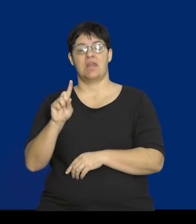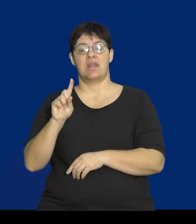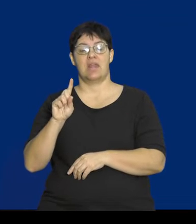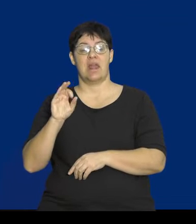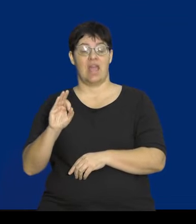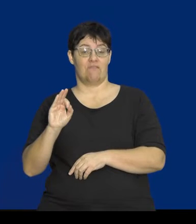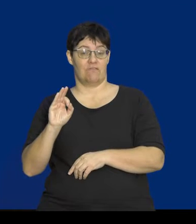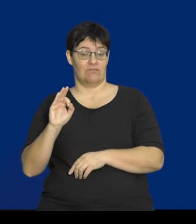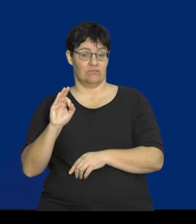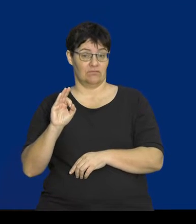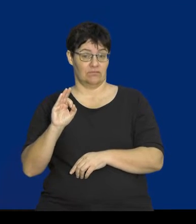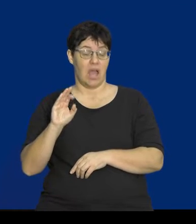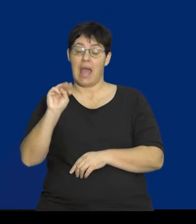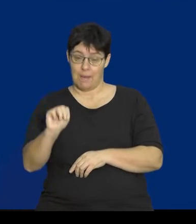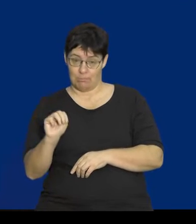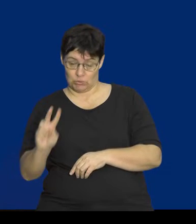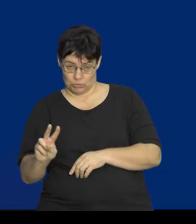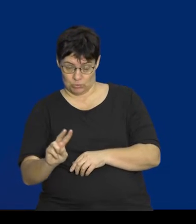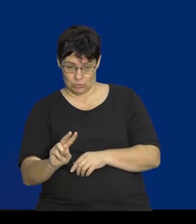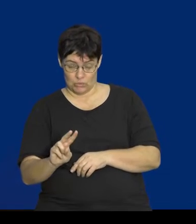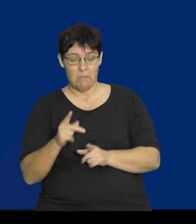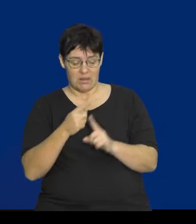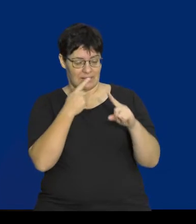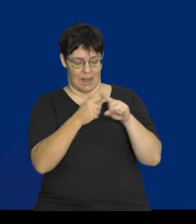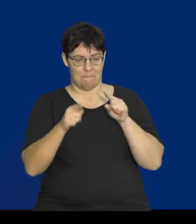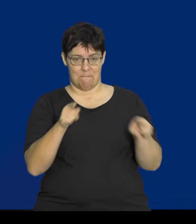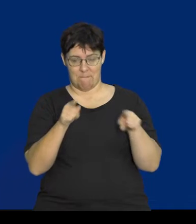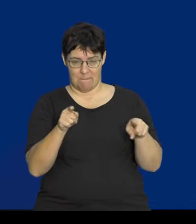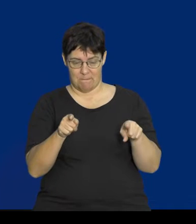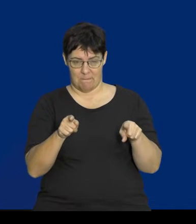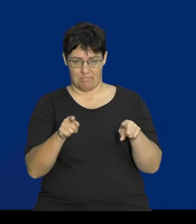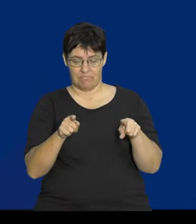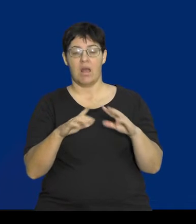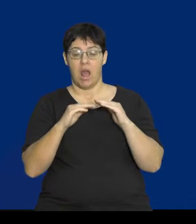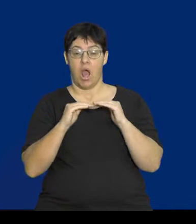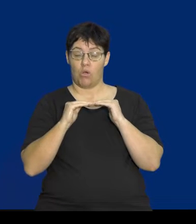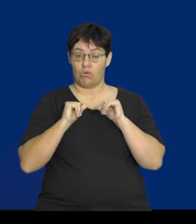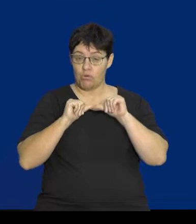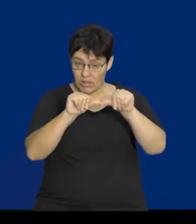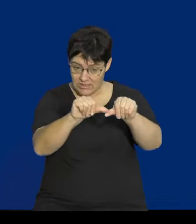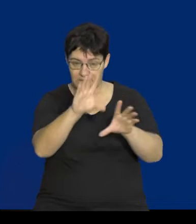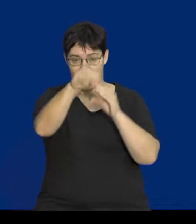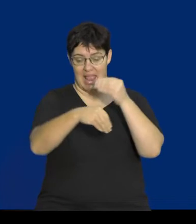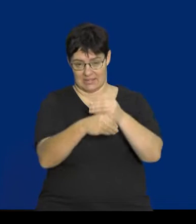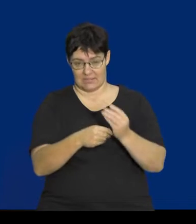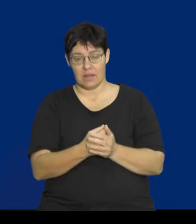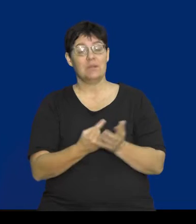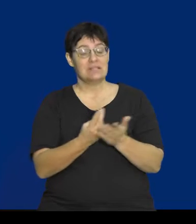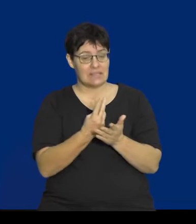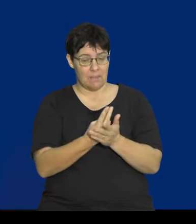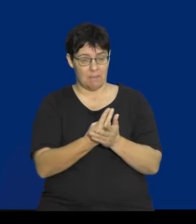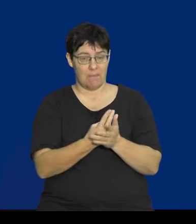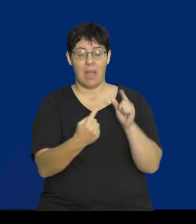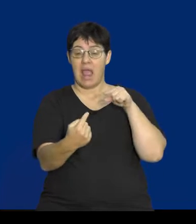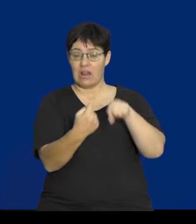m2 multiplied together, and we can include the constant in that, and it's also inversely proportional